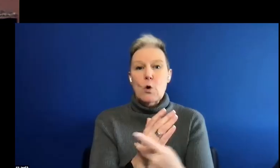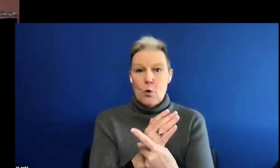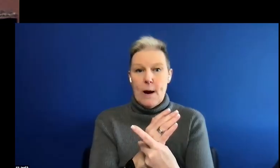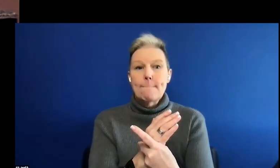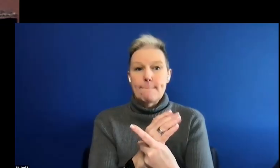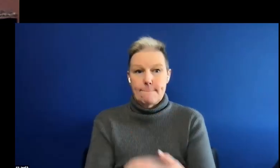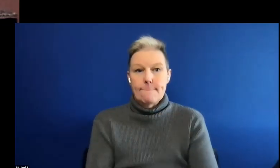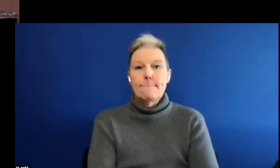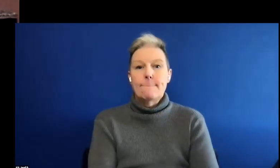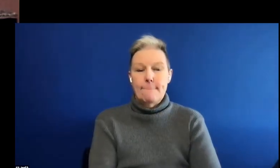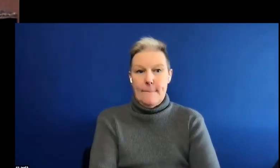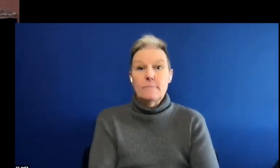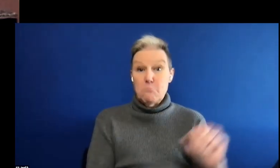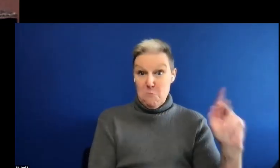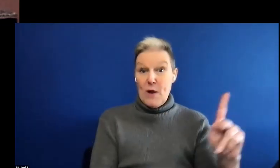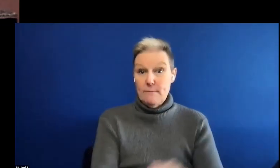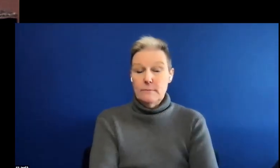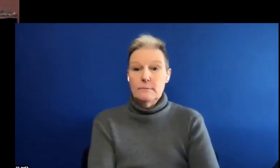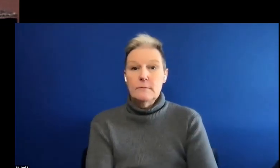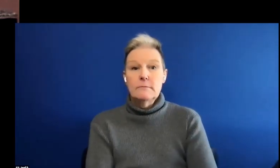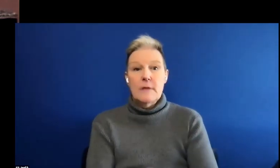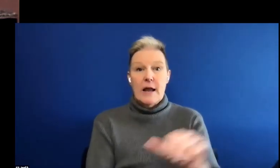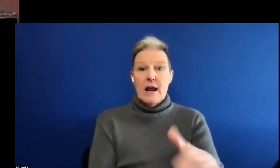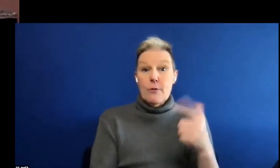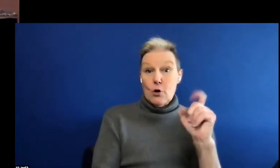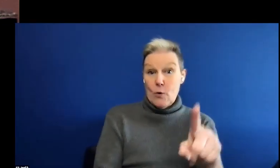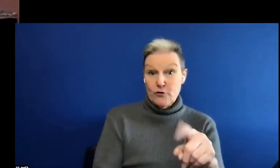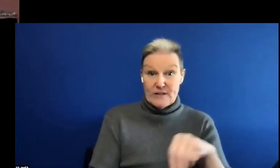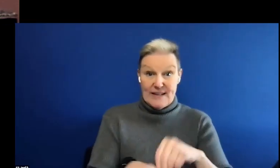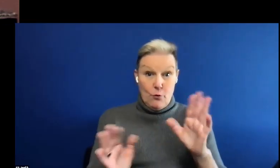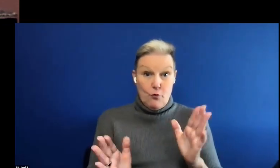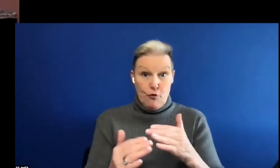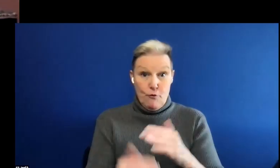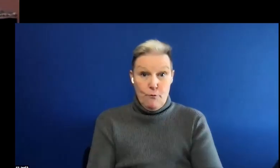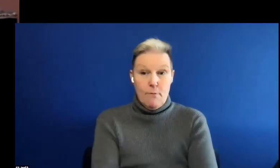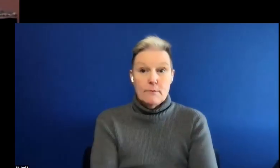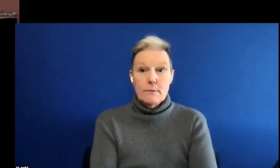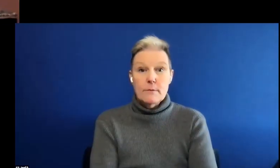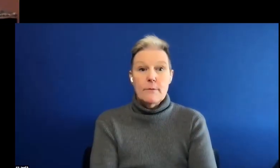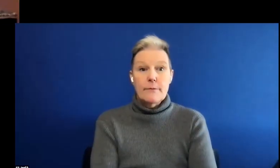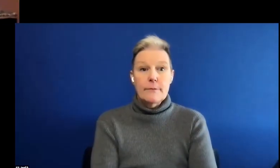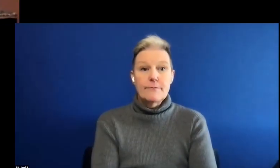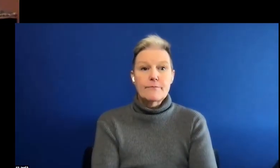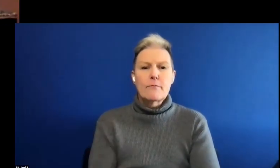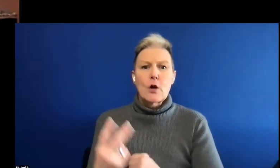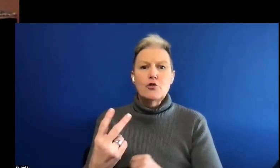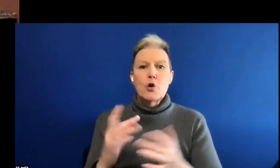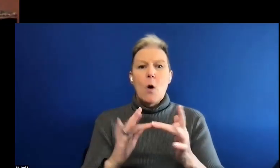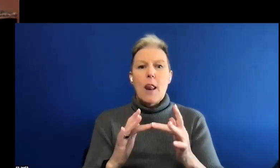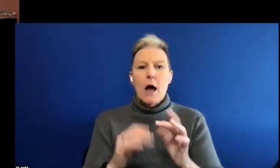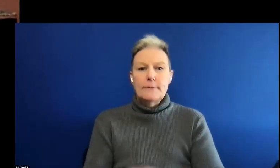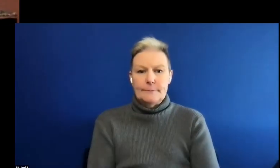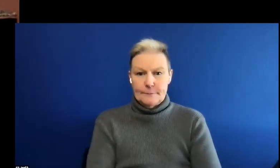Okay. Okay. Any other questions in the room? 2 on. Okay, we have 2 online. Go